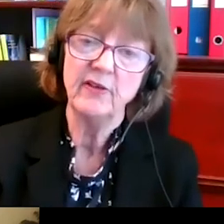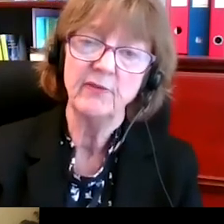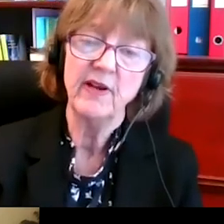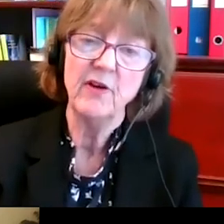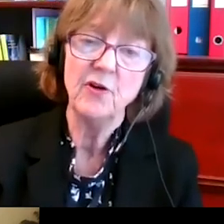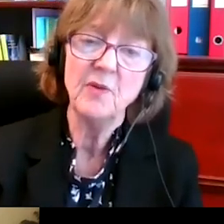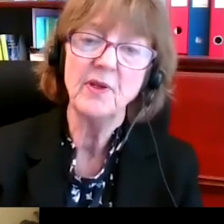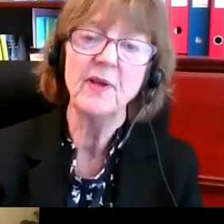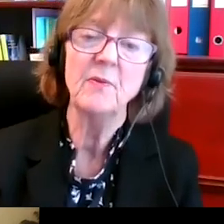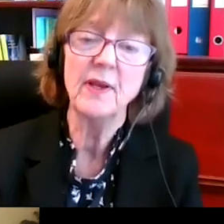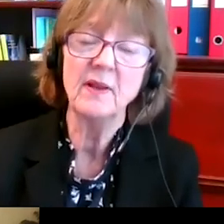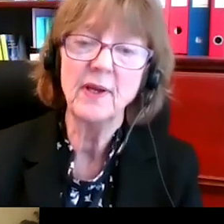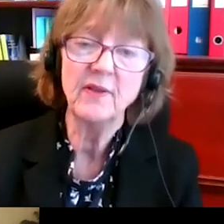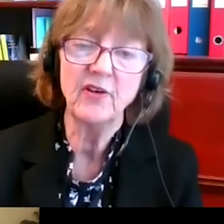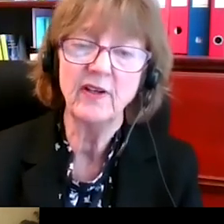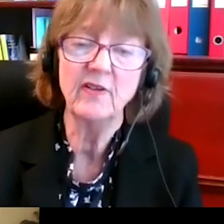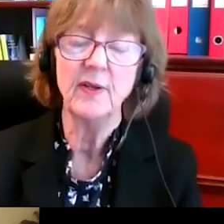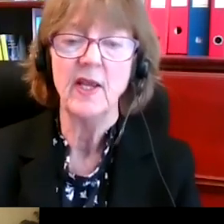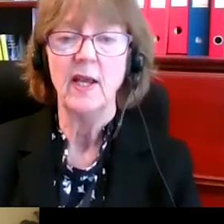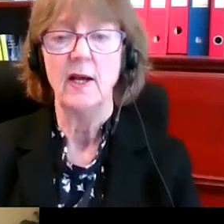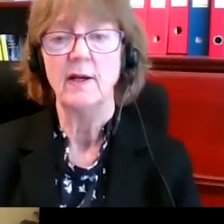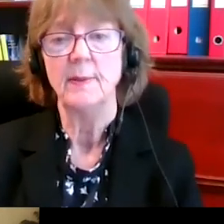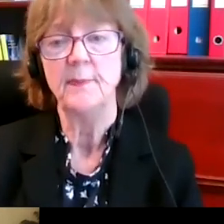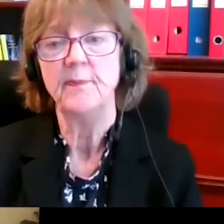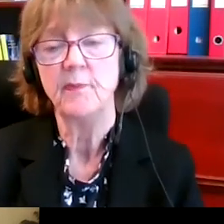but that's very early. But then when the child